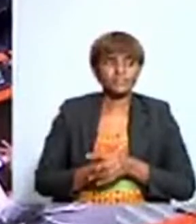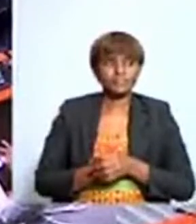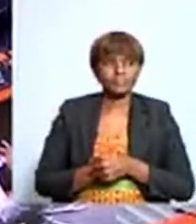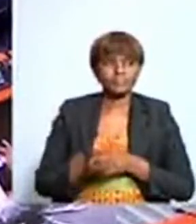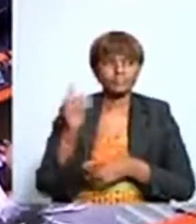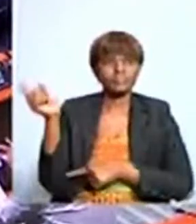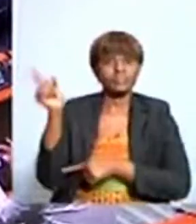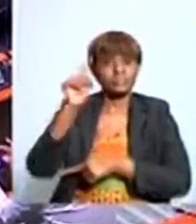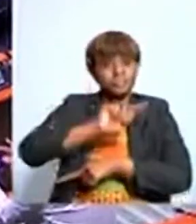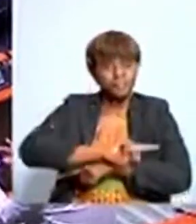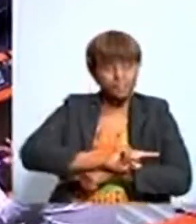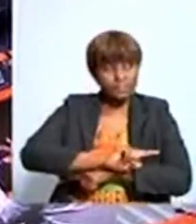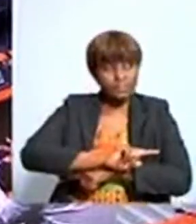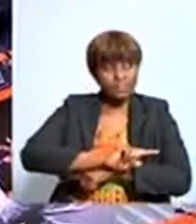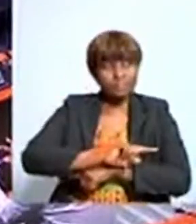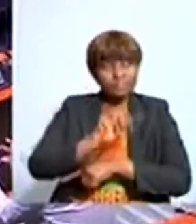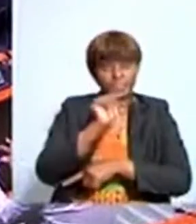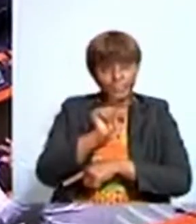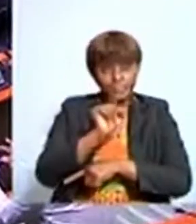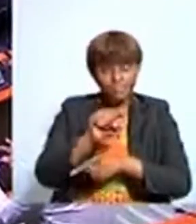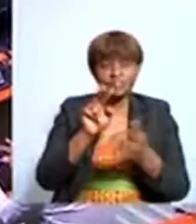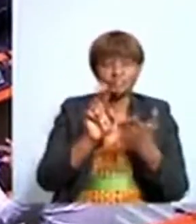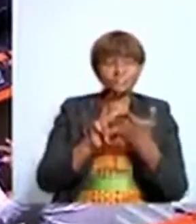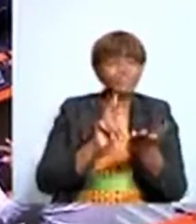Day for consideration of the report.